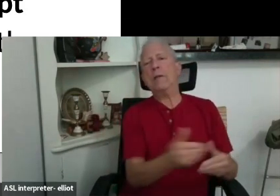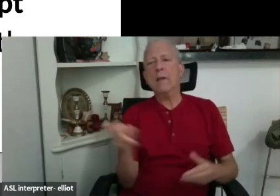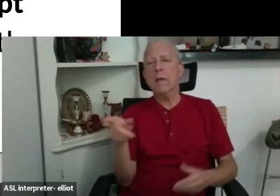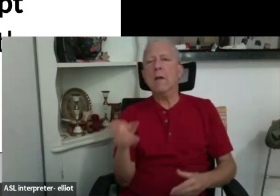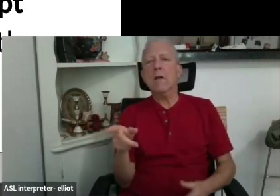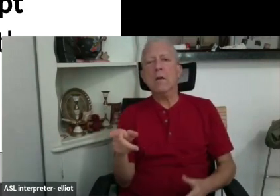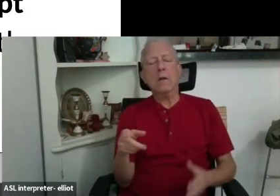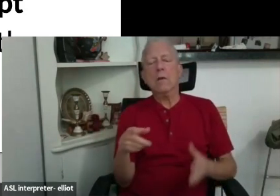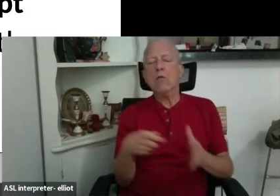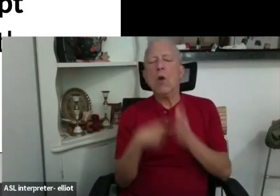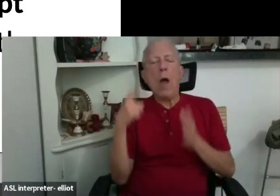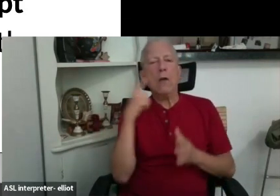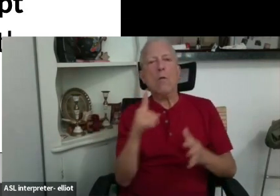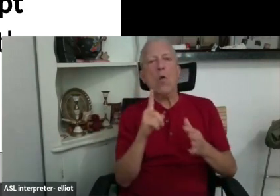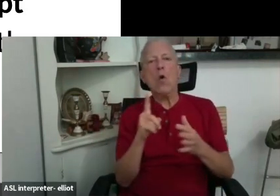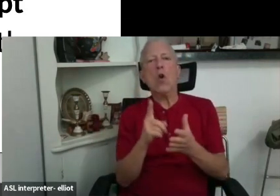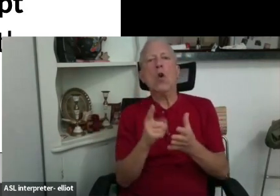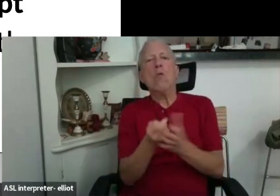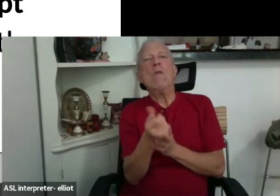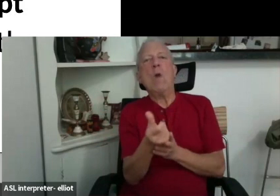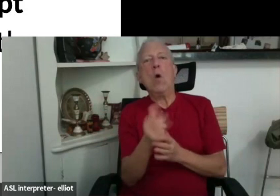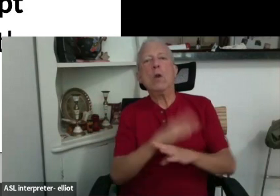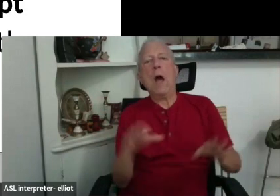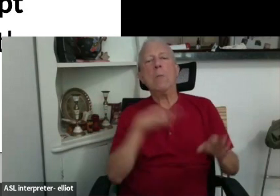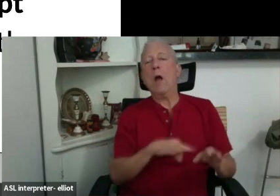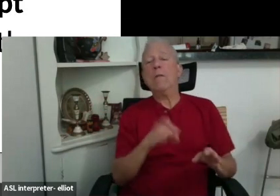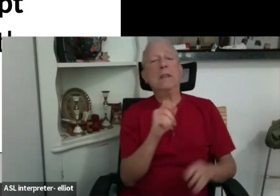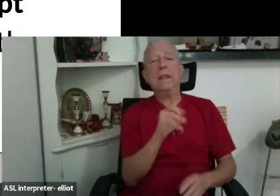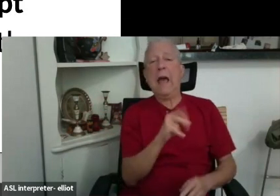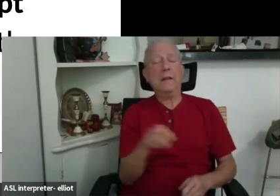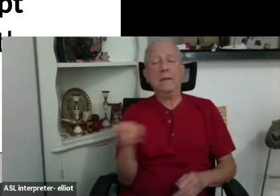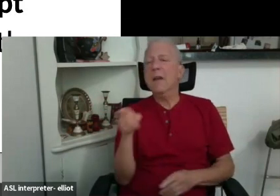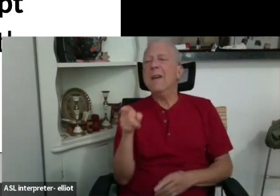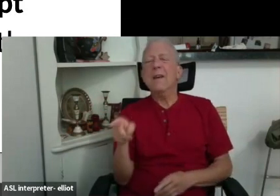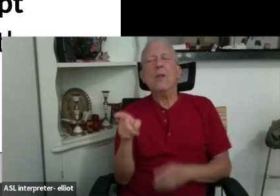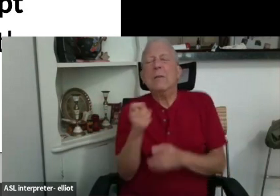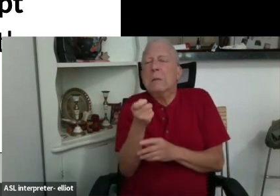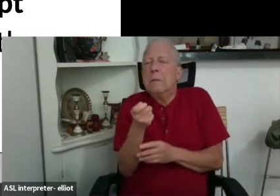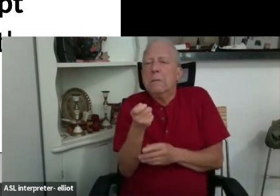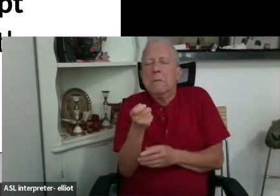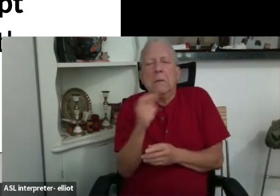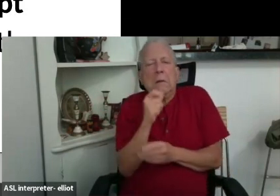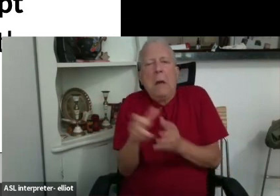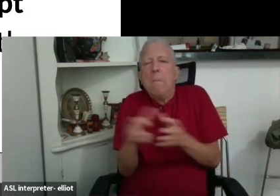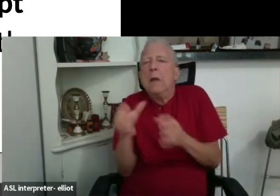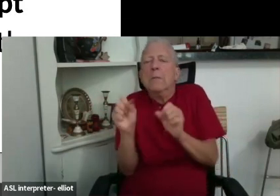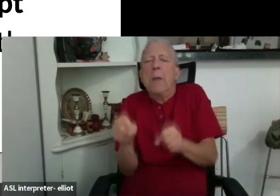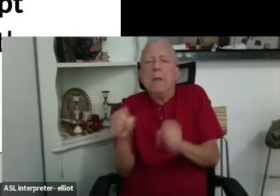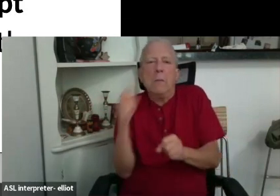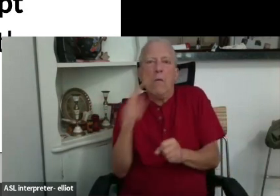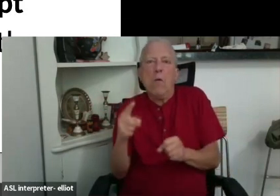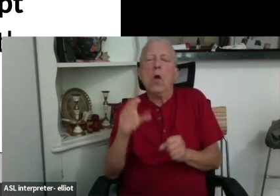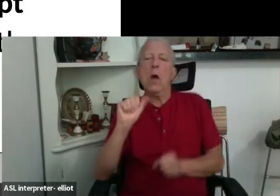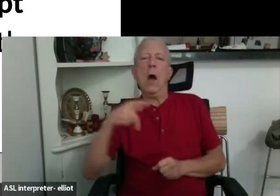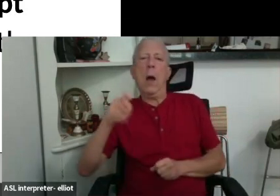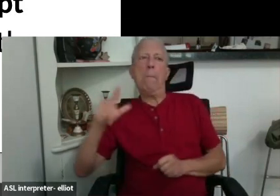to revoke a nonprofit status, there is little opportunity for notice, cure, or appealing that decision. And